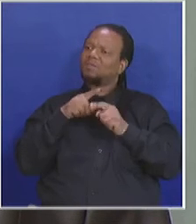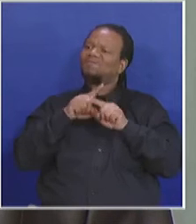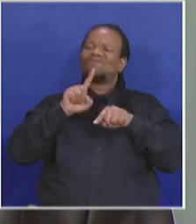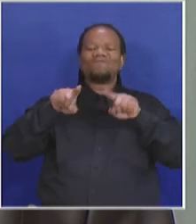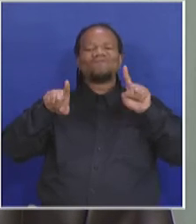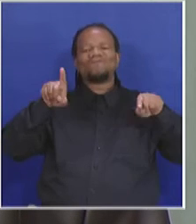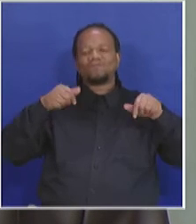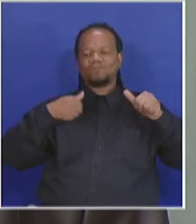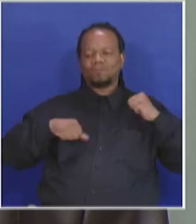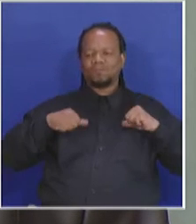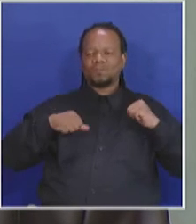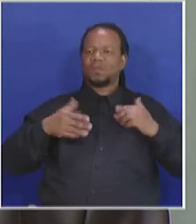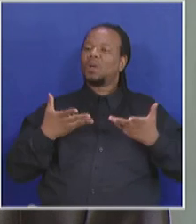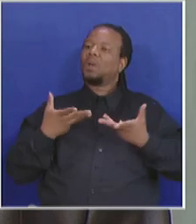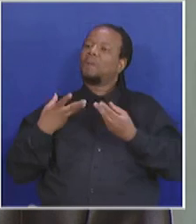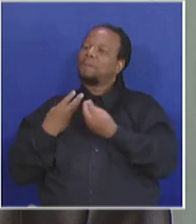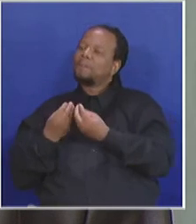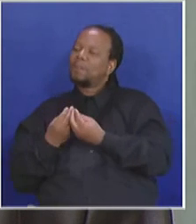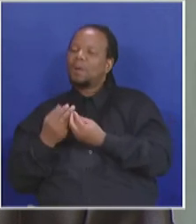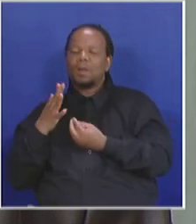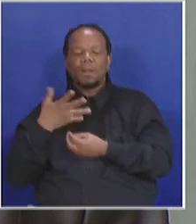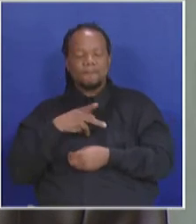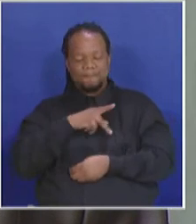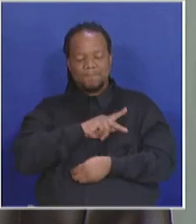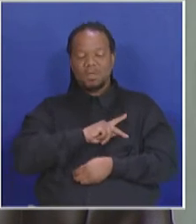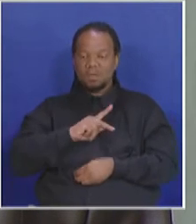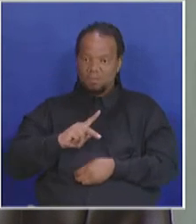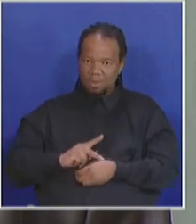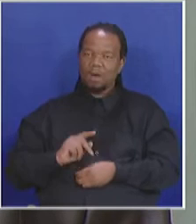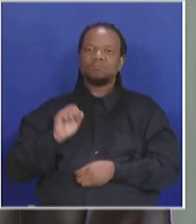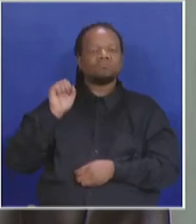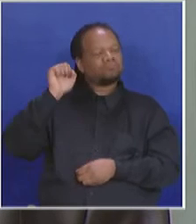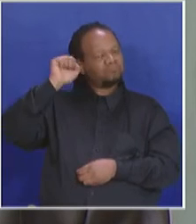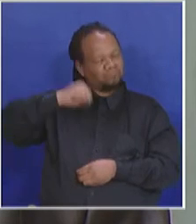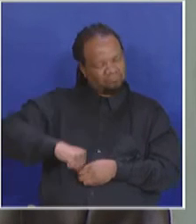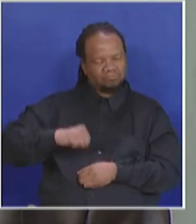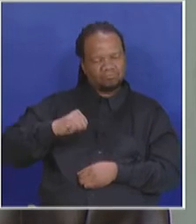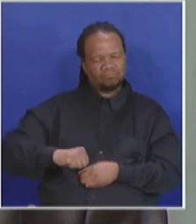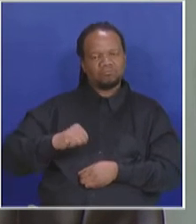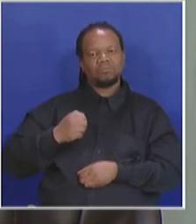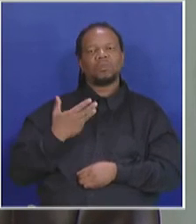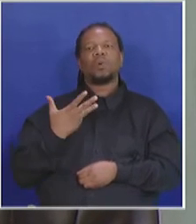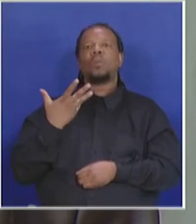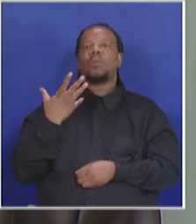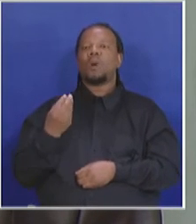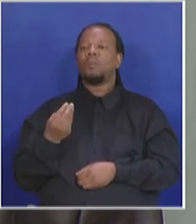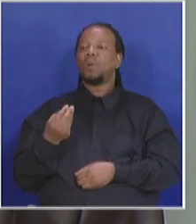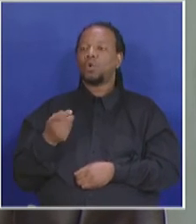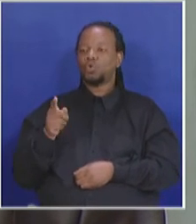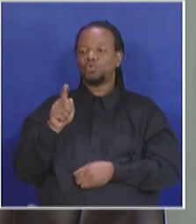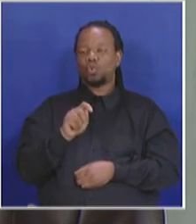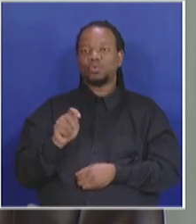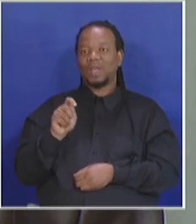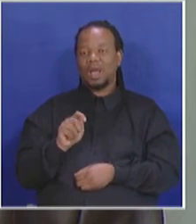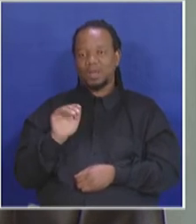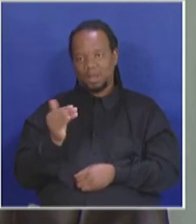ongoing engagement with the executive led by the Premier has reaffirmed its commitment on the implementation of the Stukutsane program